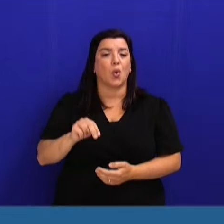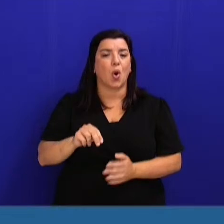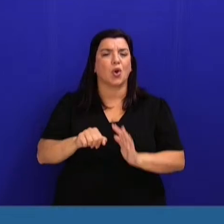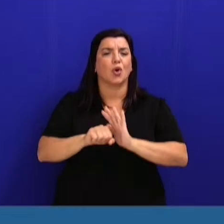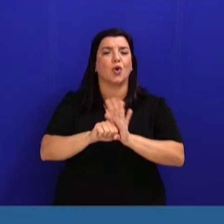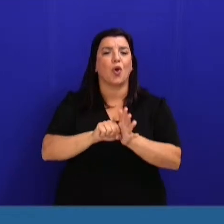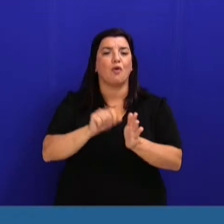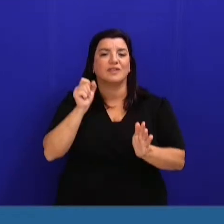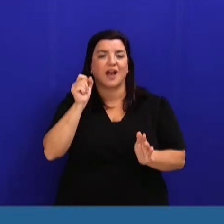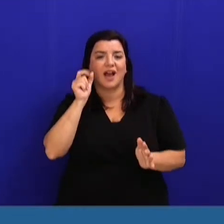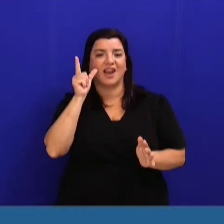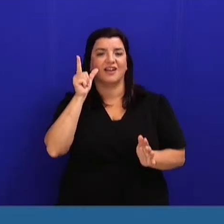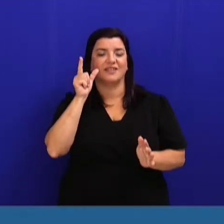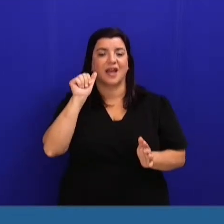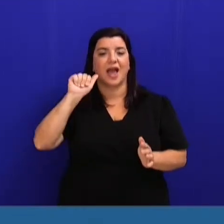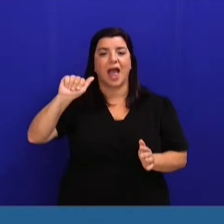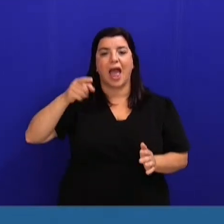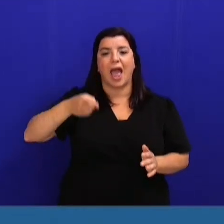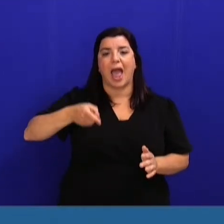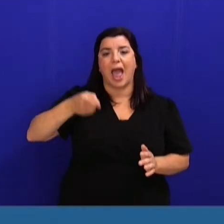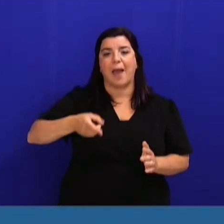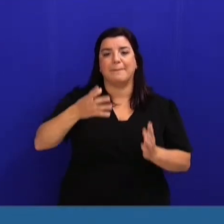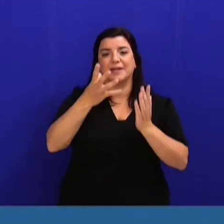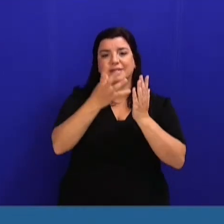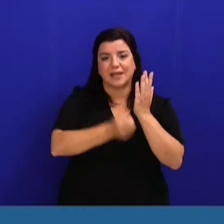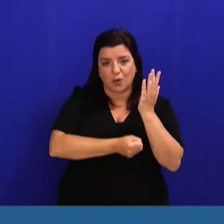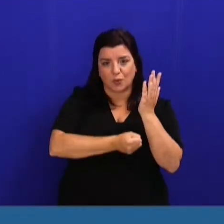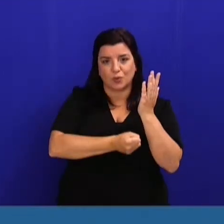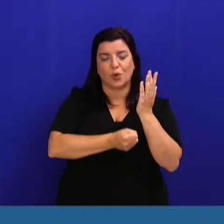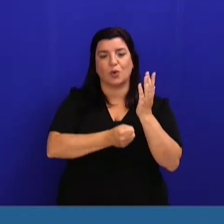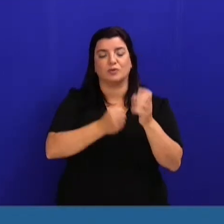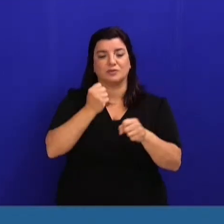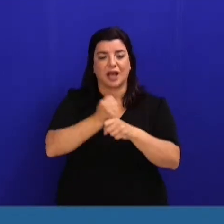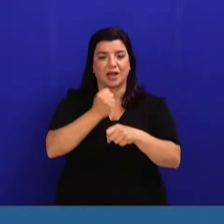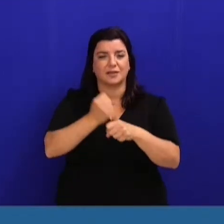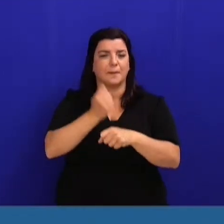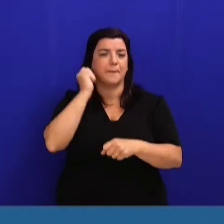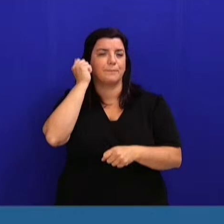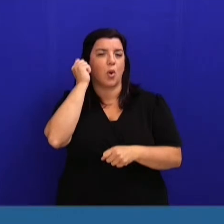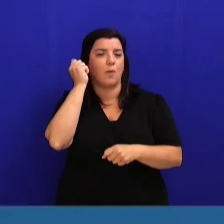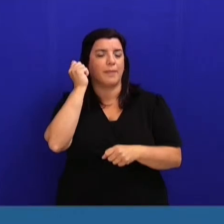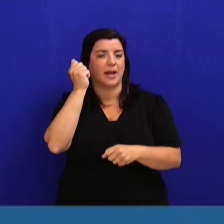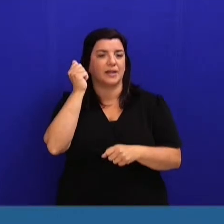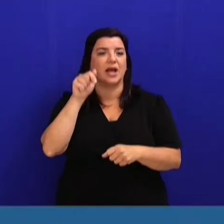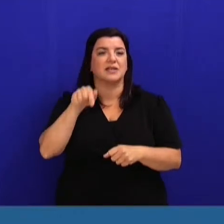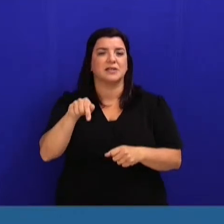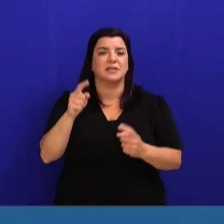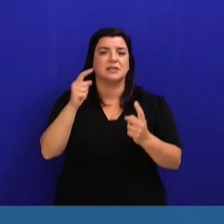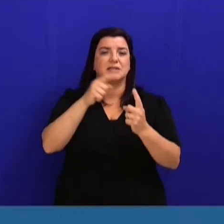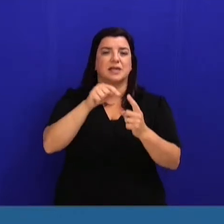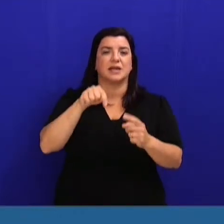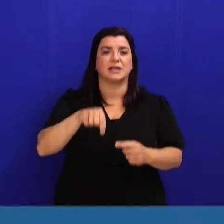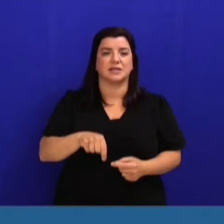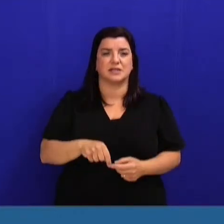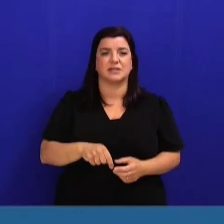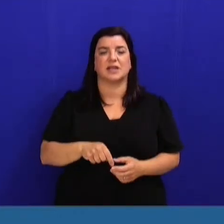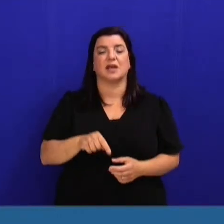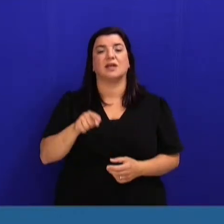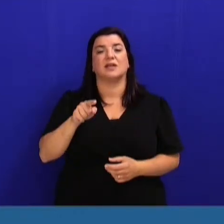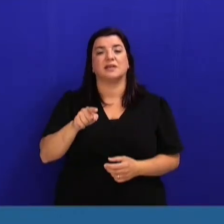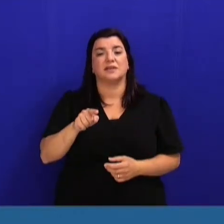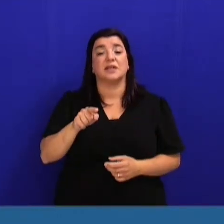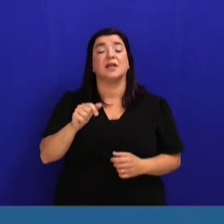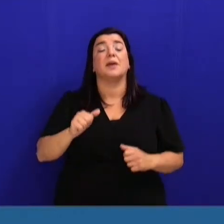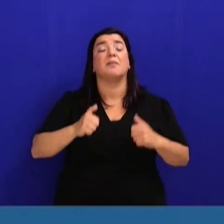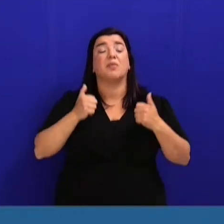importanti ħafna nibqgħu niddownloadjaw u naraw li għada aktiv ukoll fuq il-mobile, infatti sa issa għandna 102,542. Din l-app hija